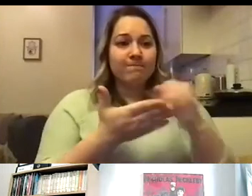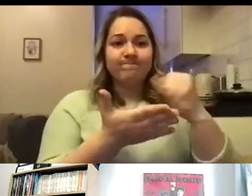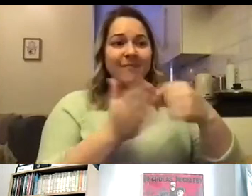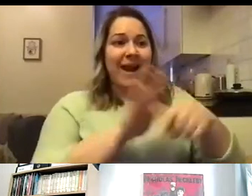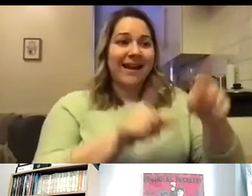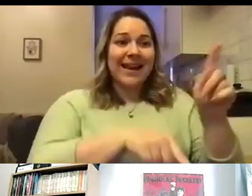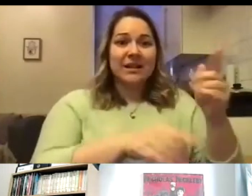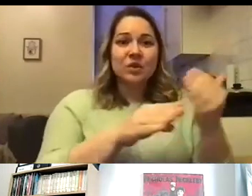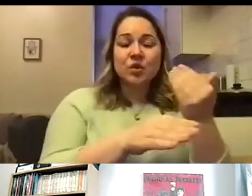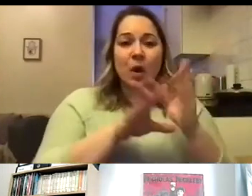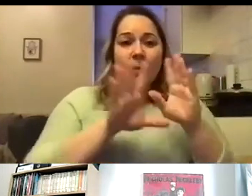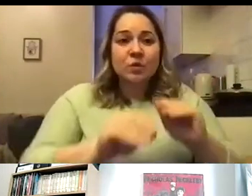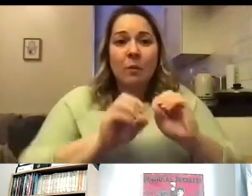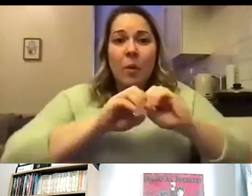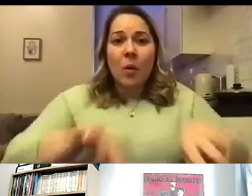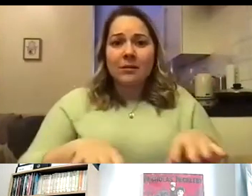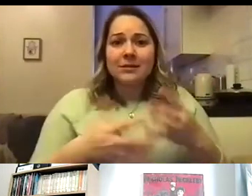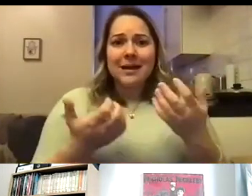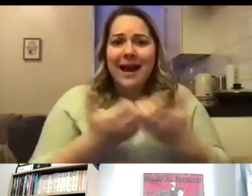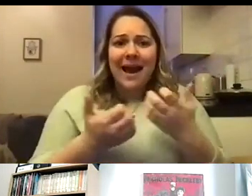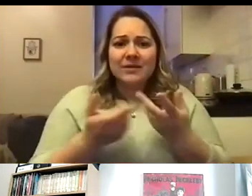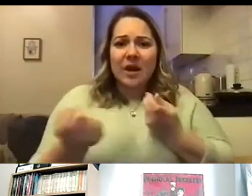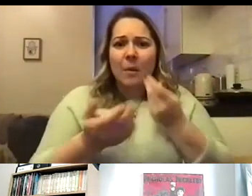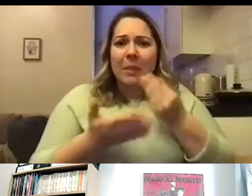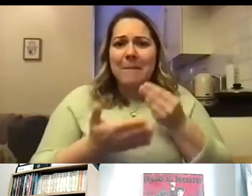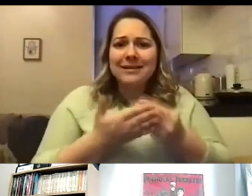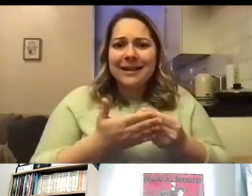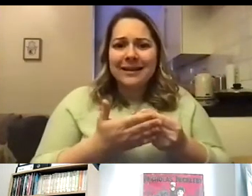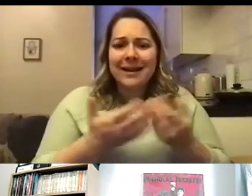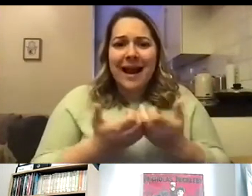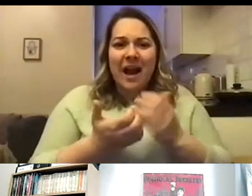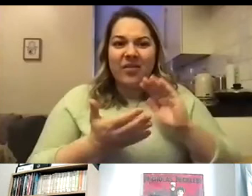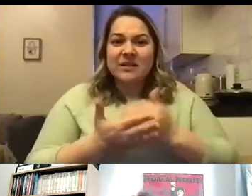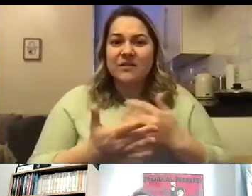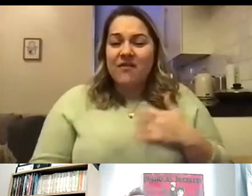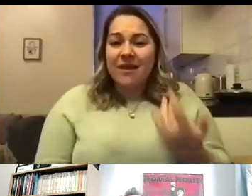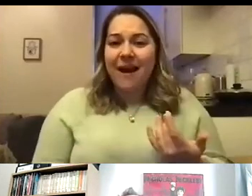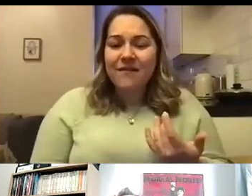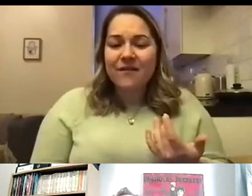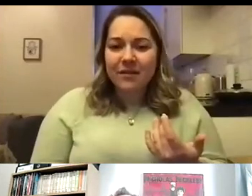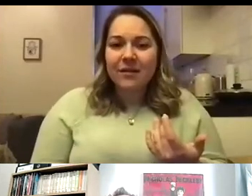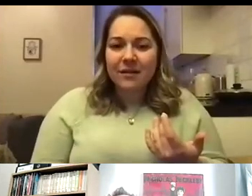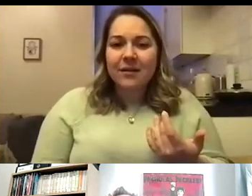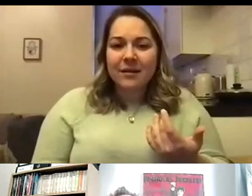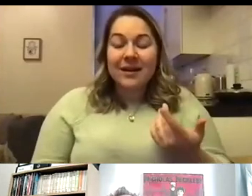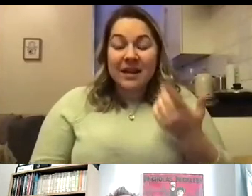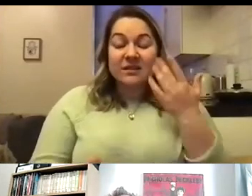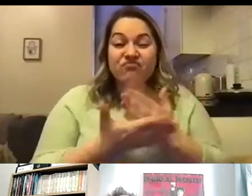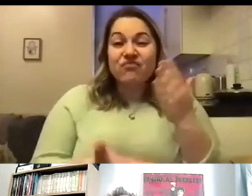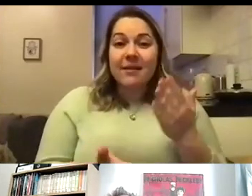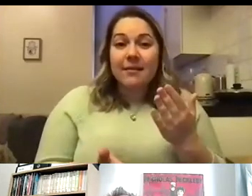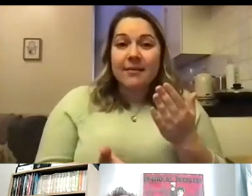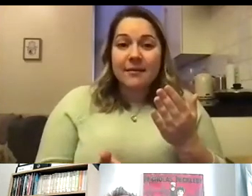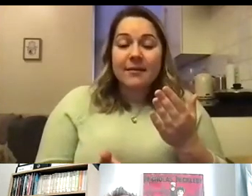will those without money fight back and how will they actually survive? So I think, again, this is really real. It's